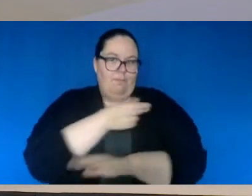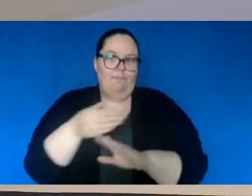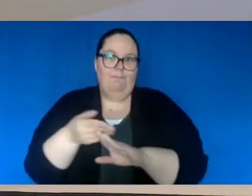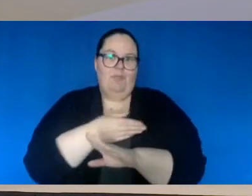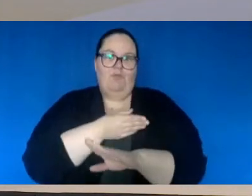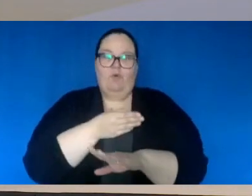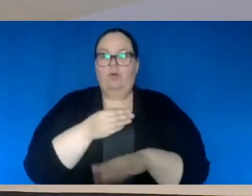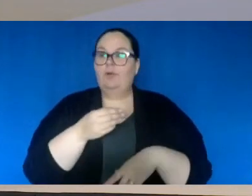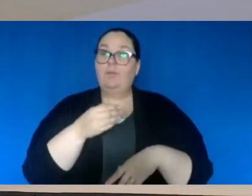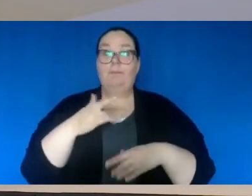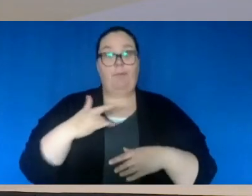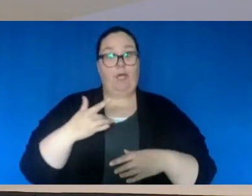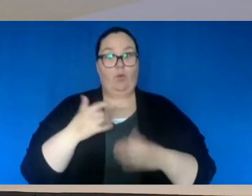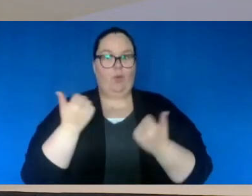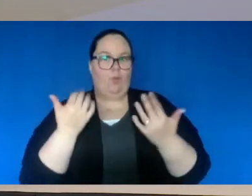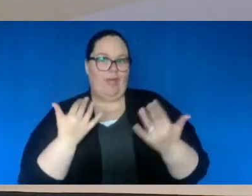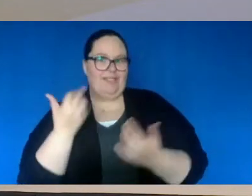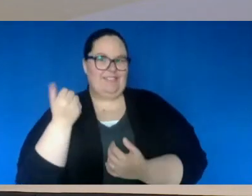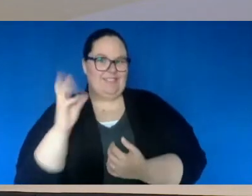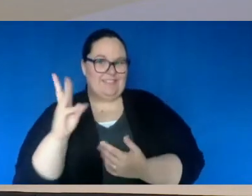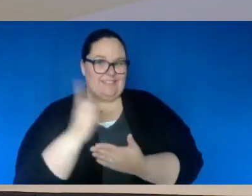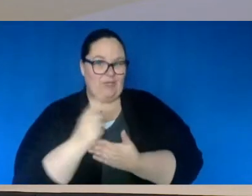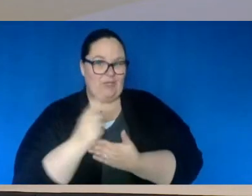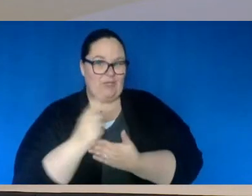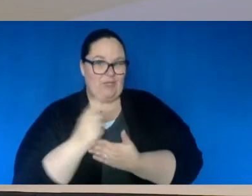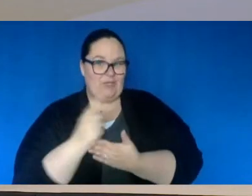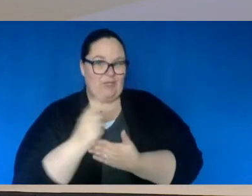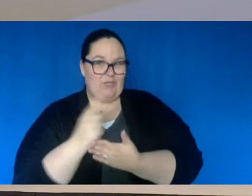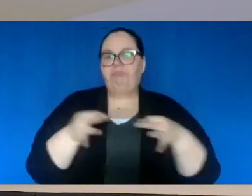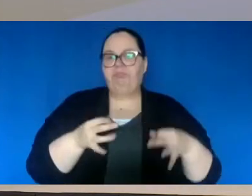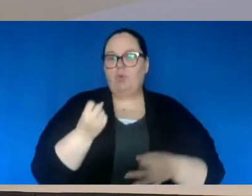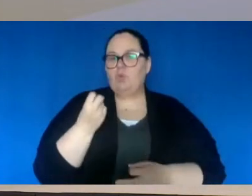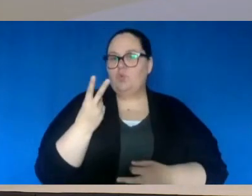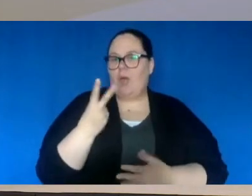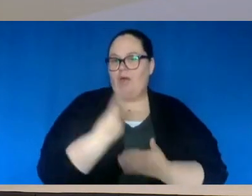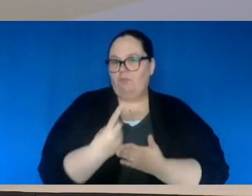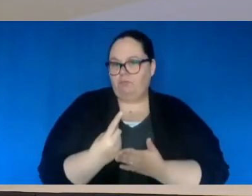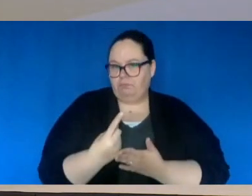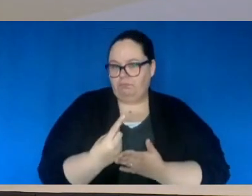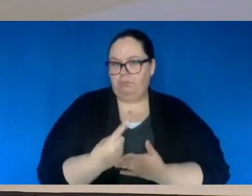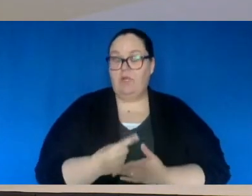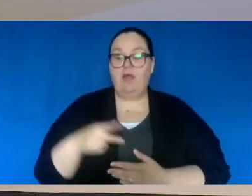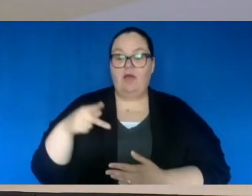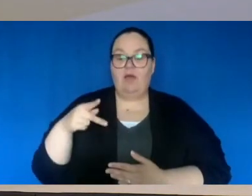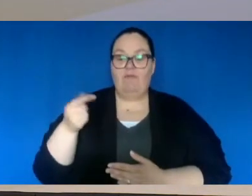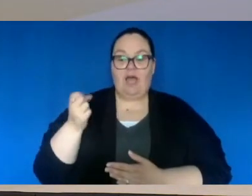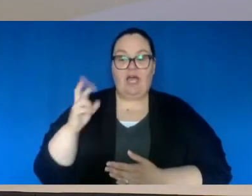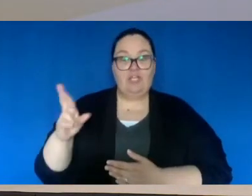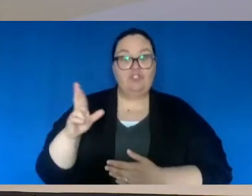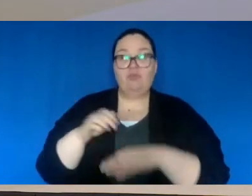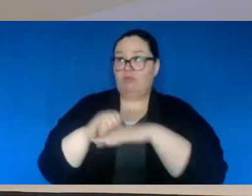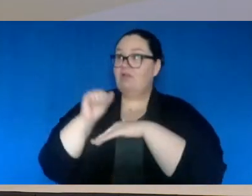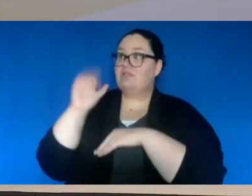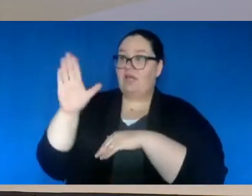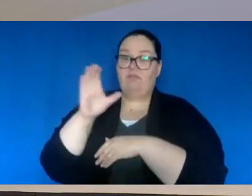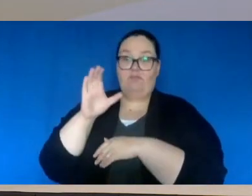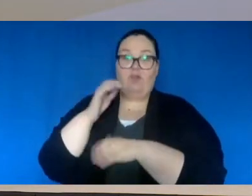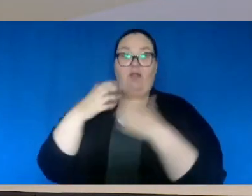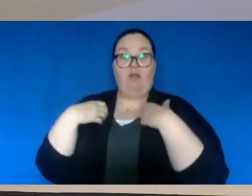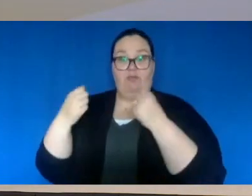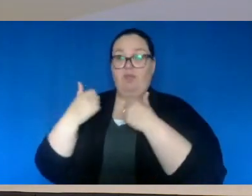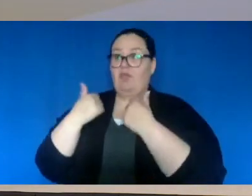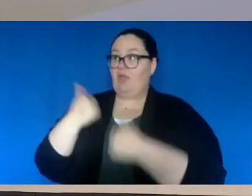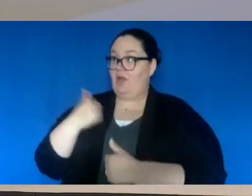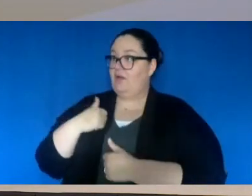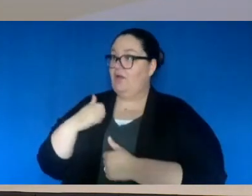weeks after their first dose. Pfizer has submitted clinical trial data to Health Canada for the safety and efficacy of